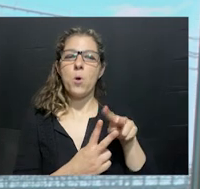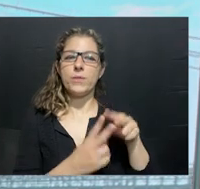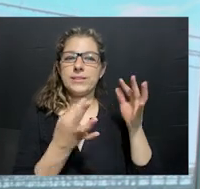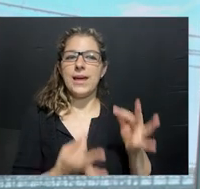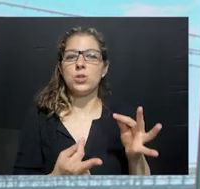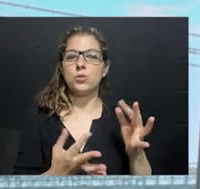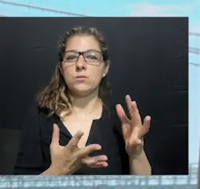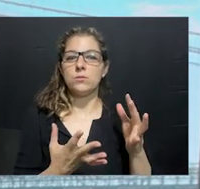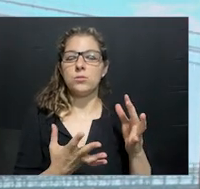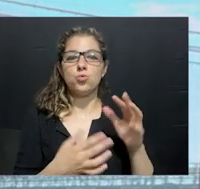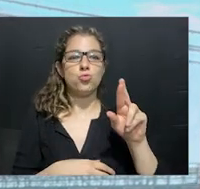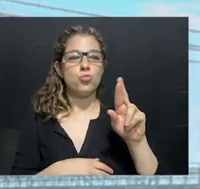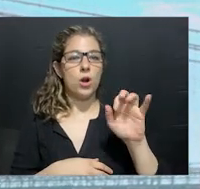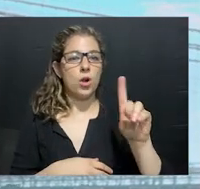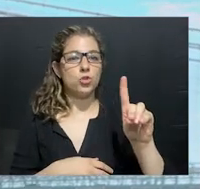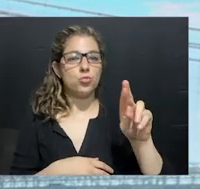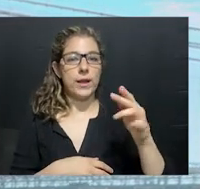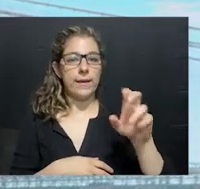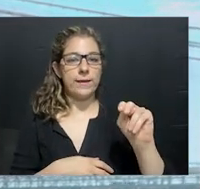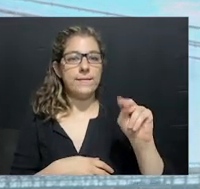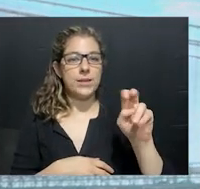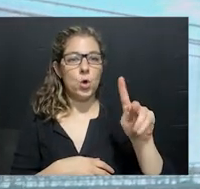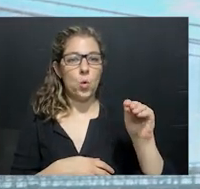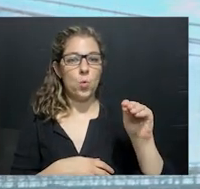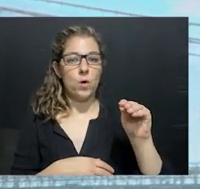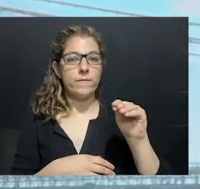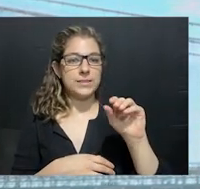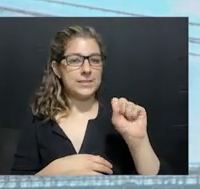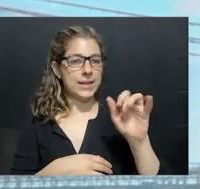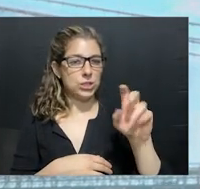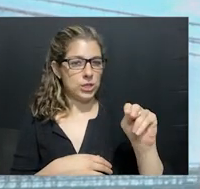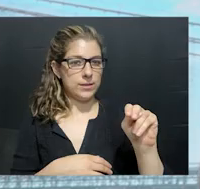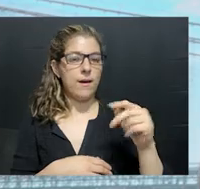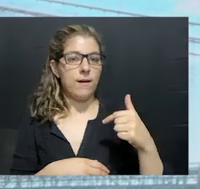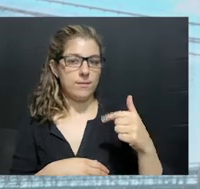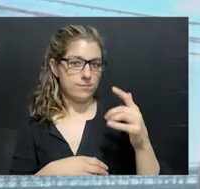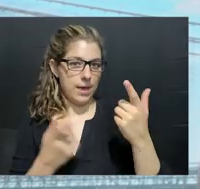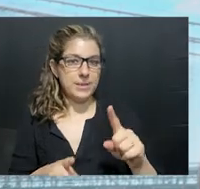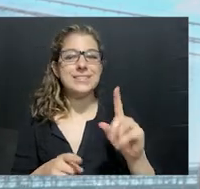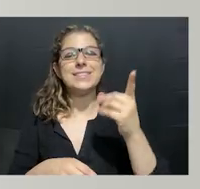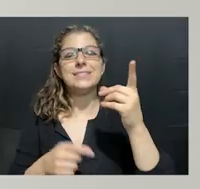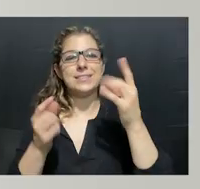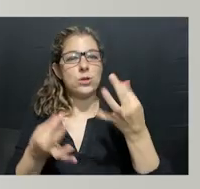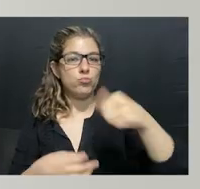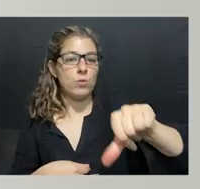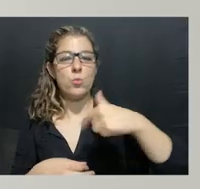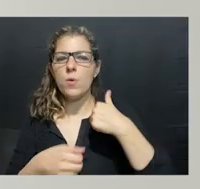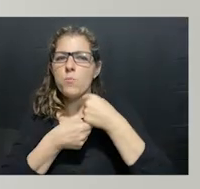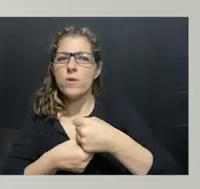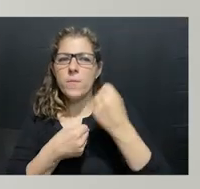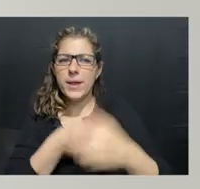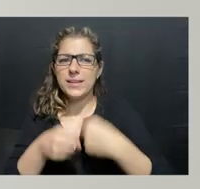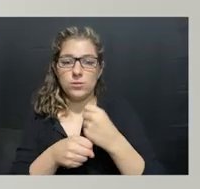their override of Ronald Reagan's veto of apartheid sanctions. I was 19. We had been protesting for years, and it was